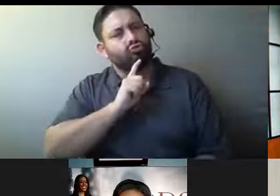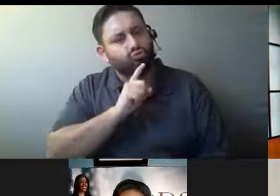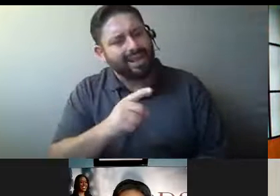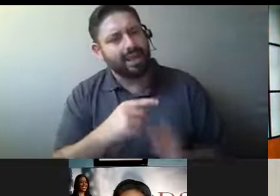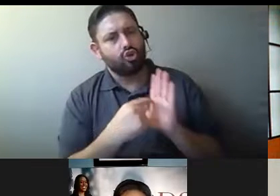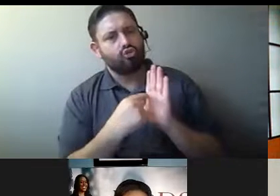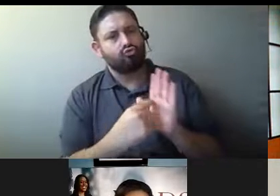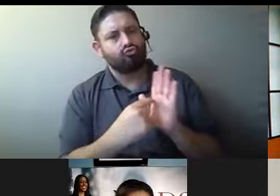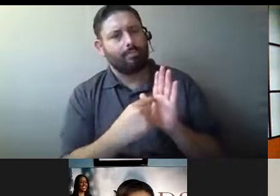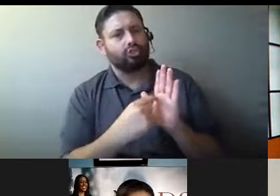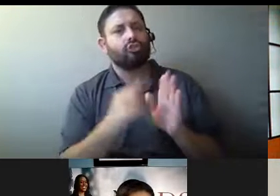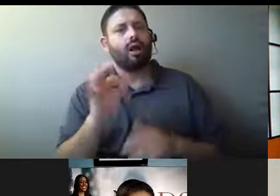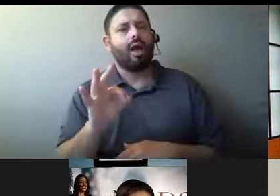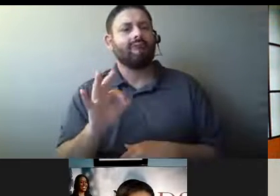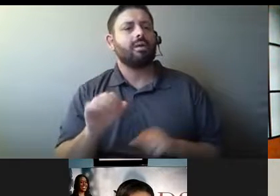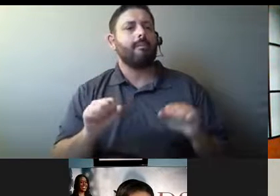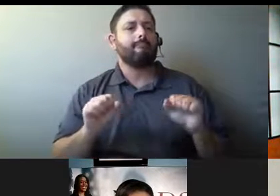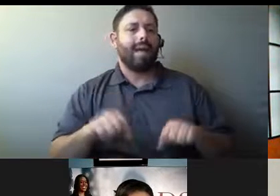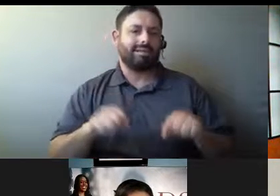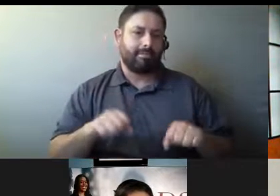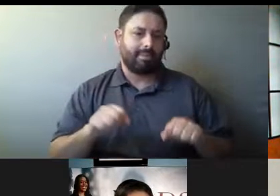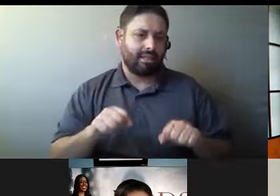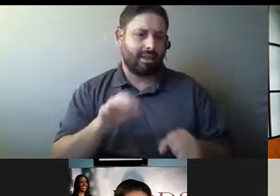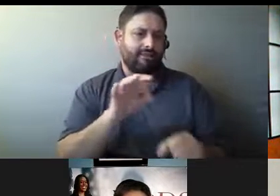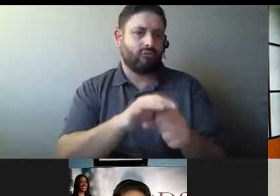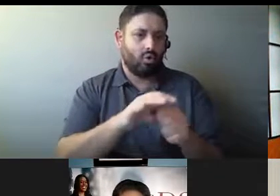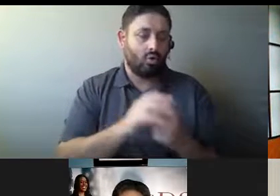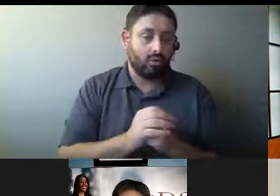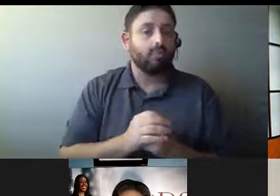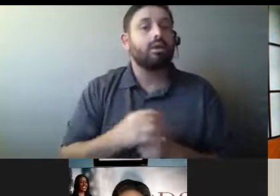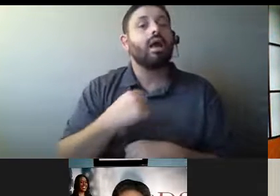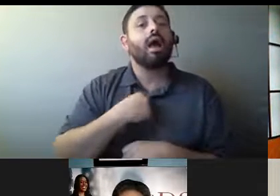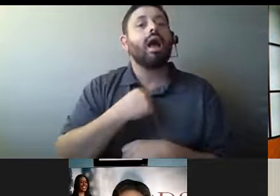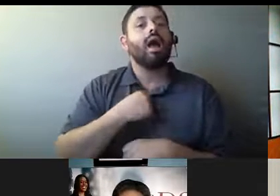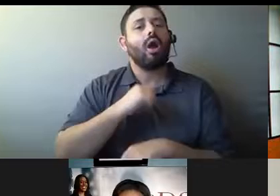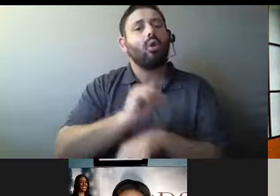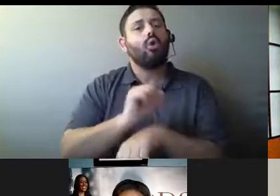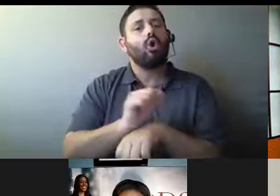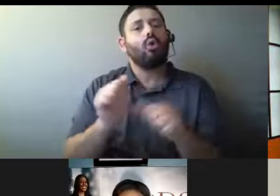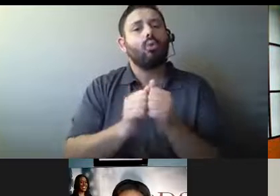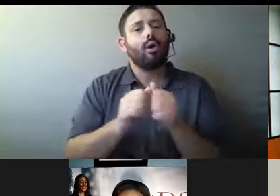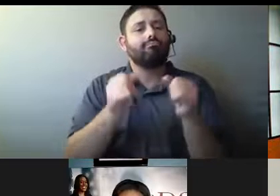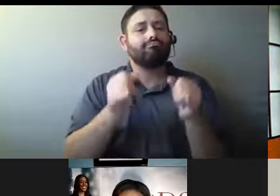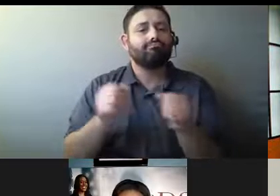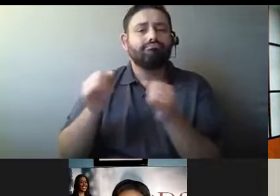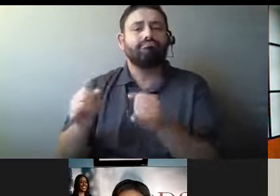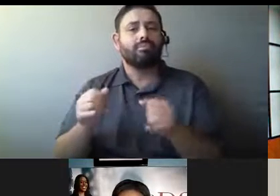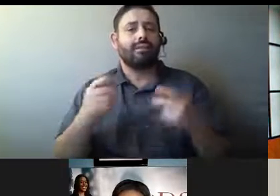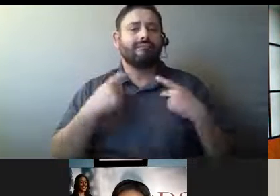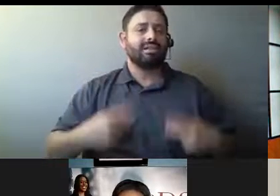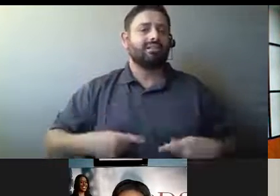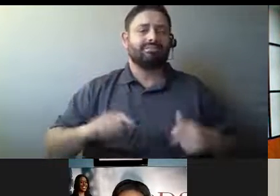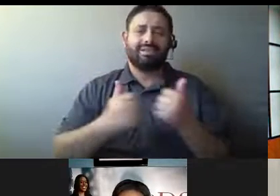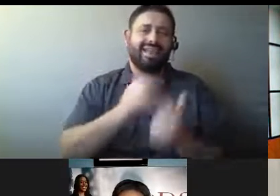representation of the possibility vote. As I've worked with individuals with physical challenges, I never saw